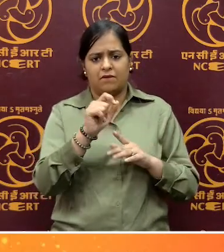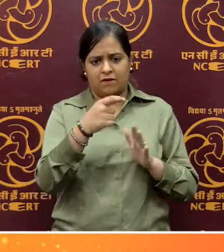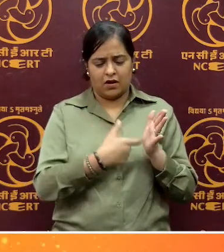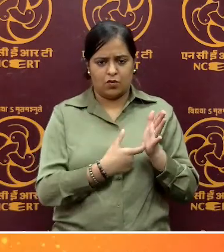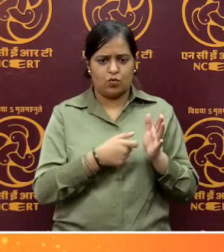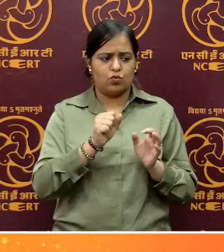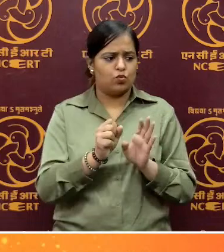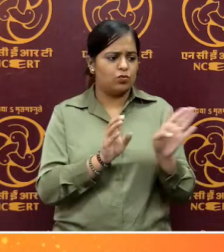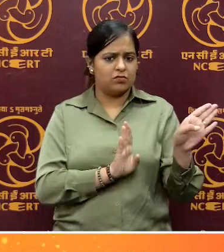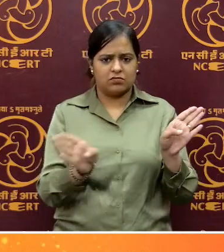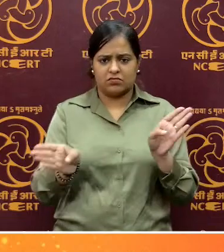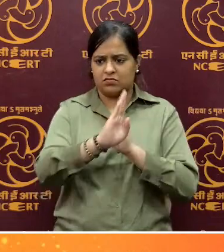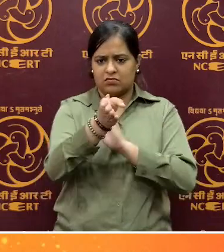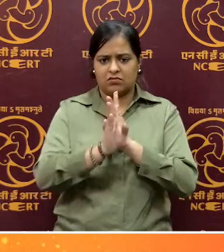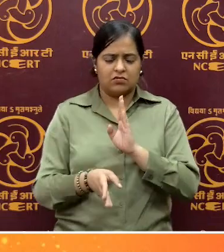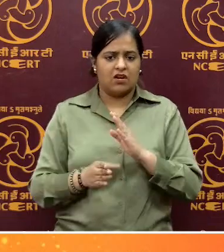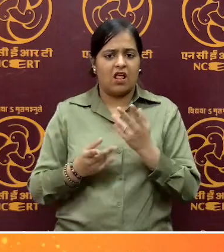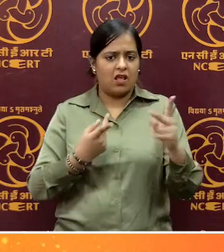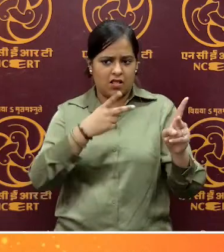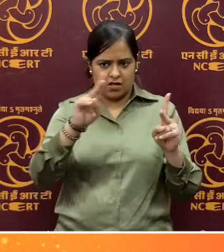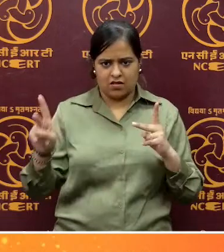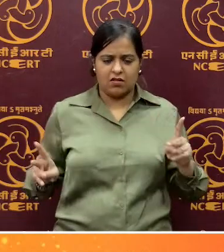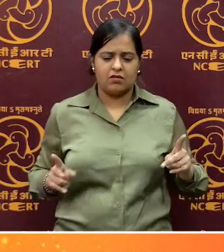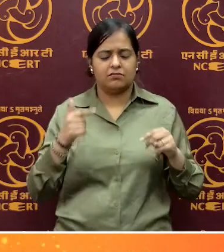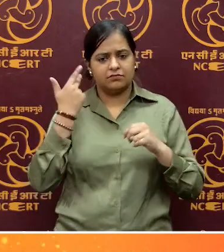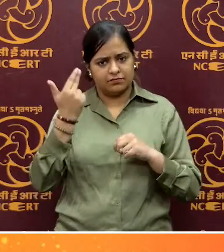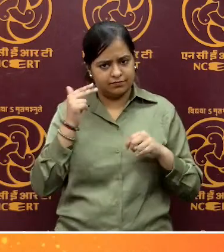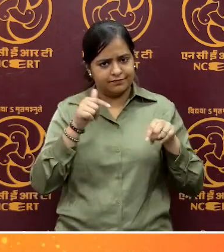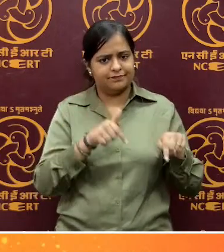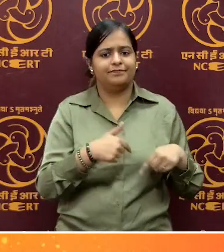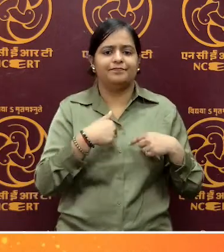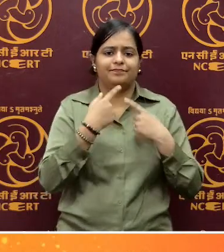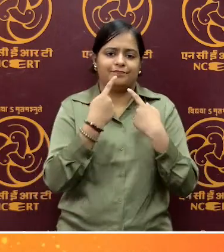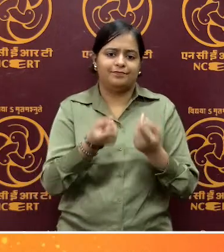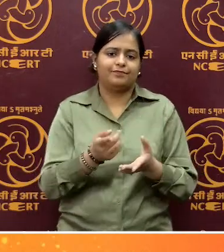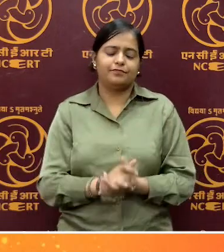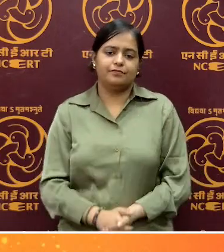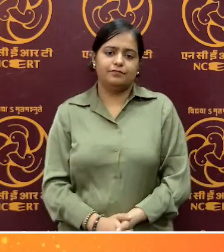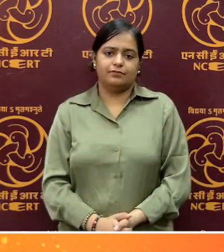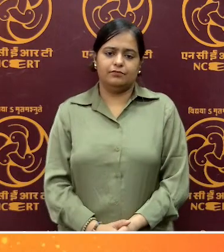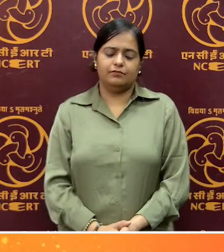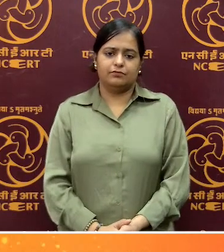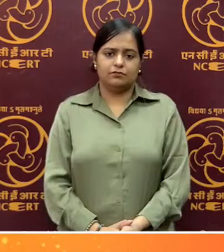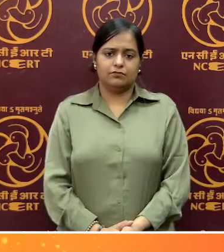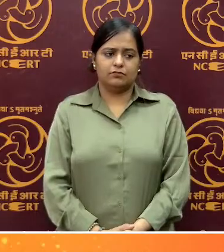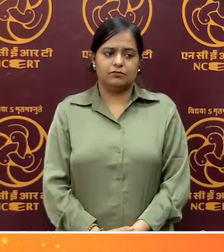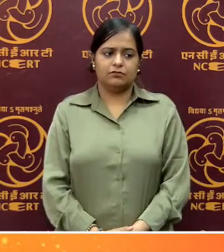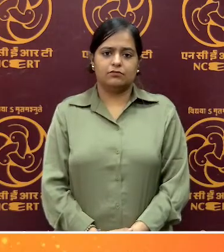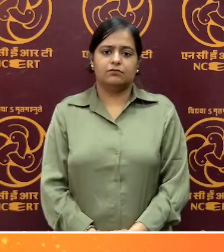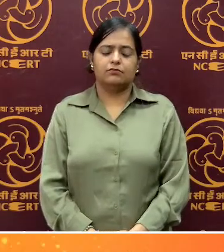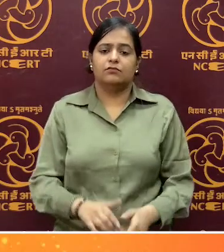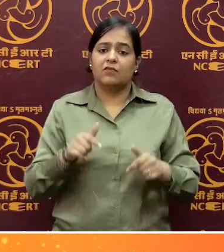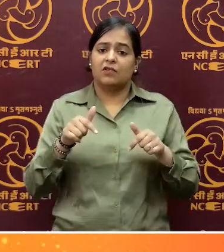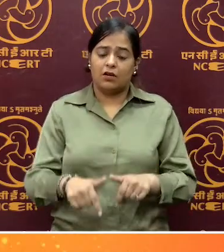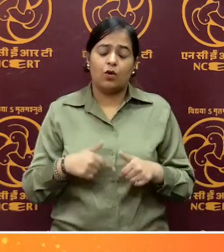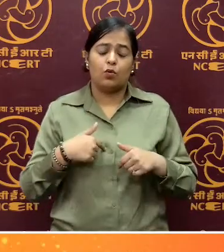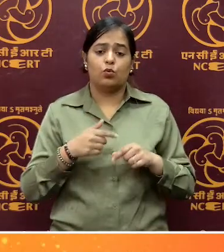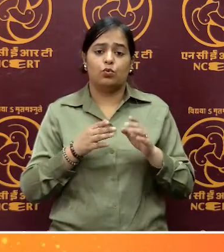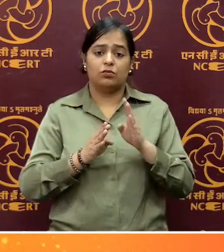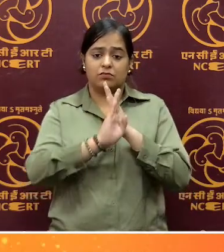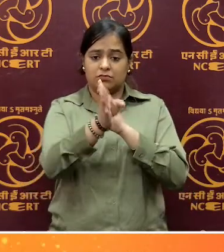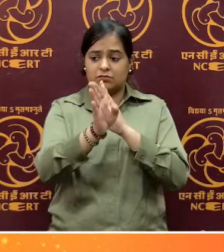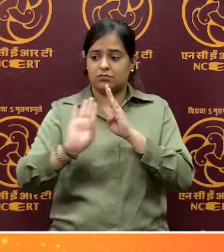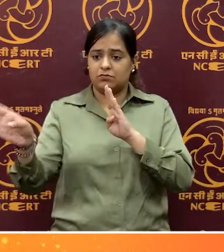the x-axis, y-axis and z-axis of the Cartesian system that we have. We have this three-dimensional